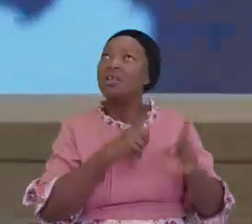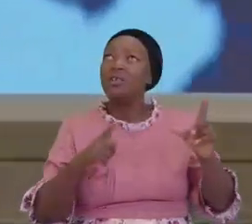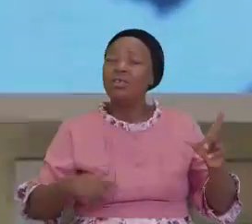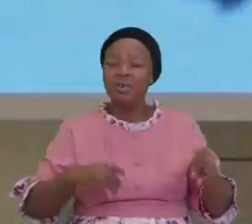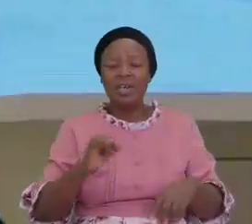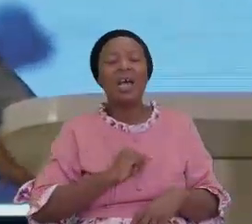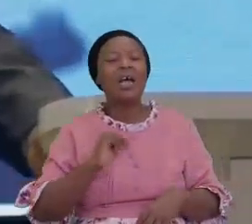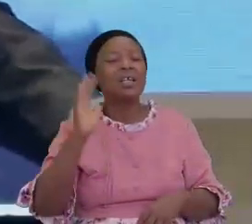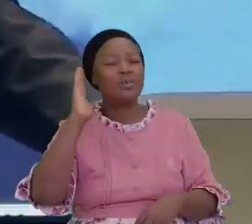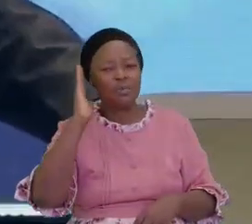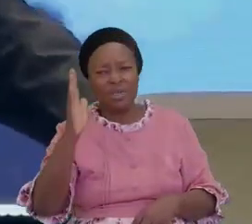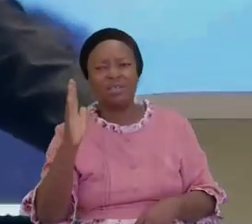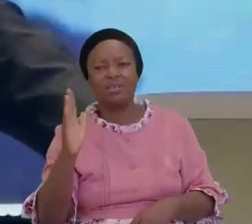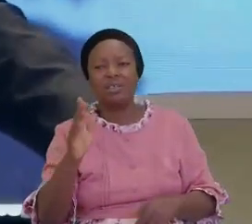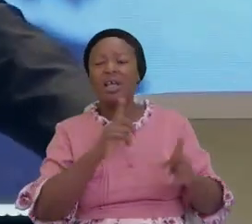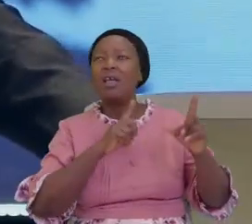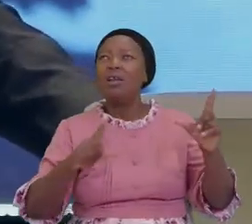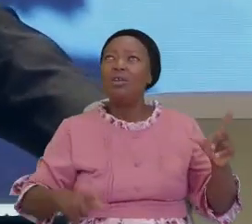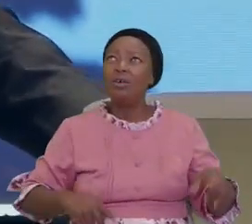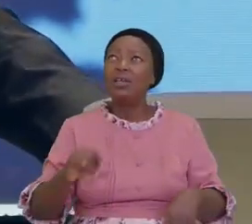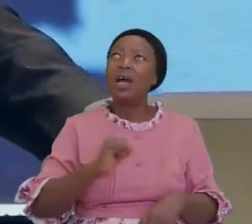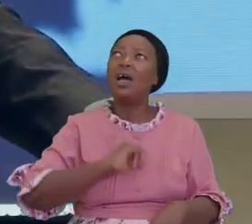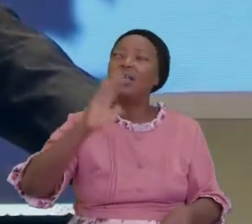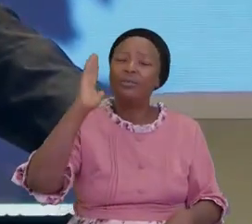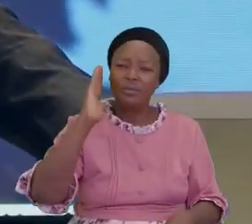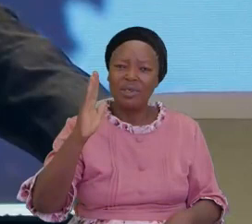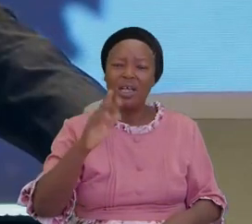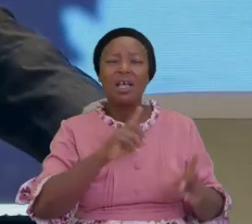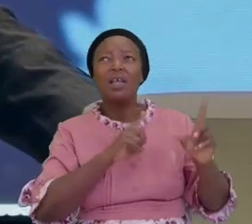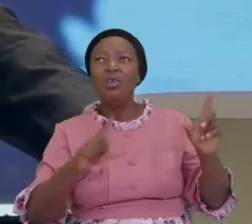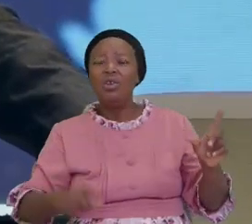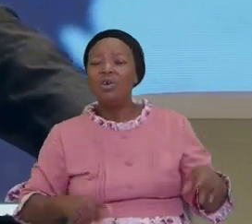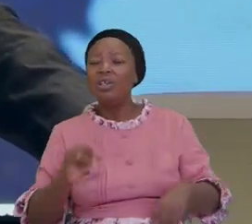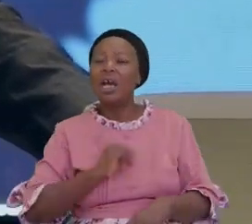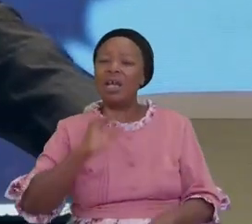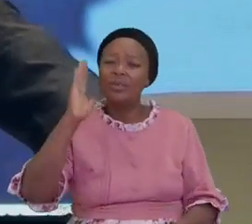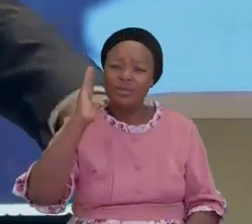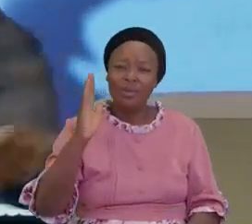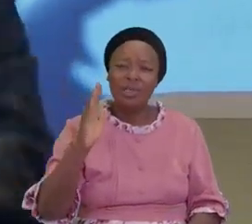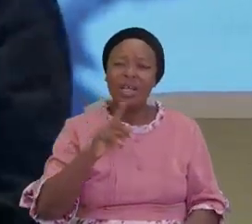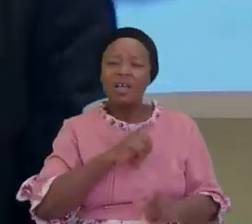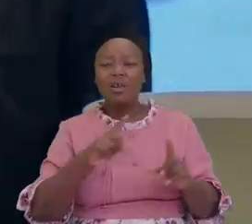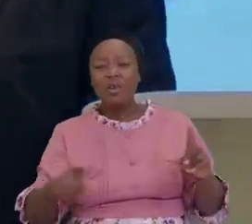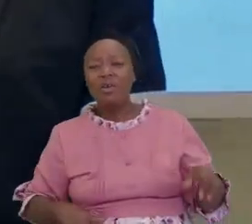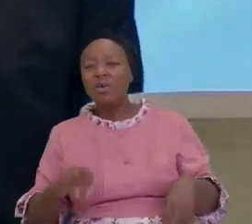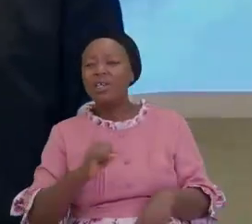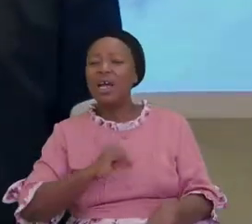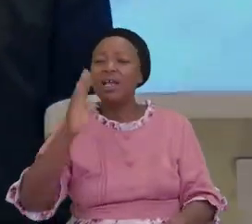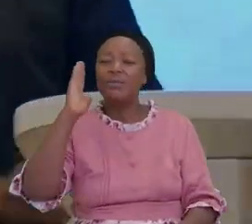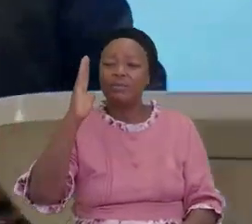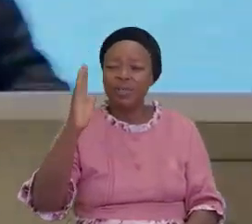will. Lord, I will. Lord, I will. Lord, I